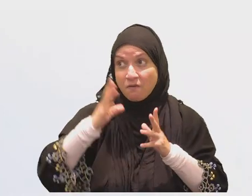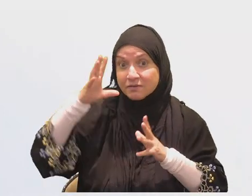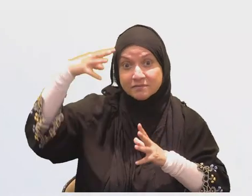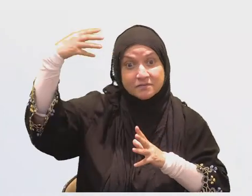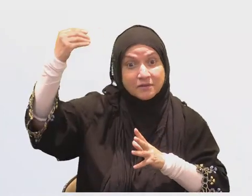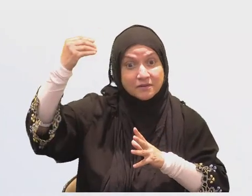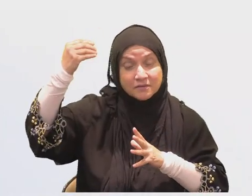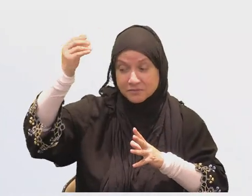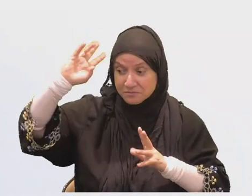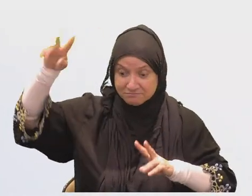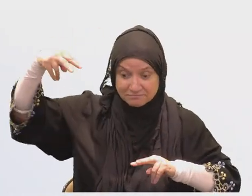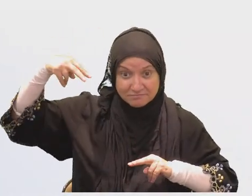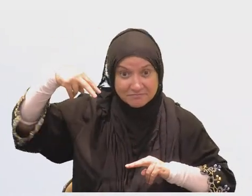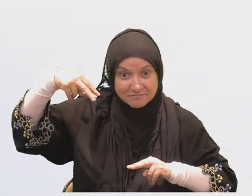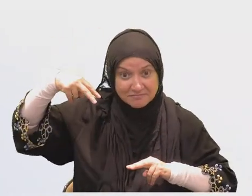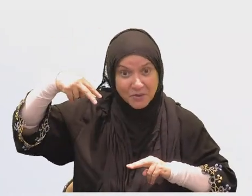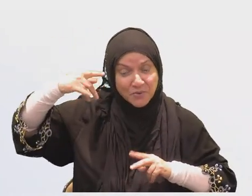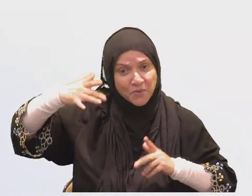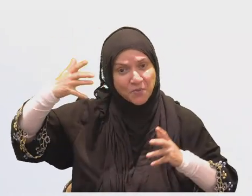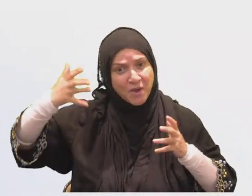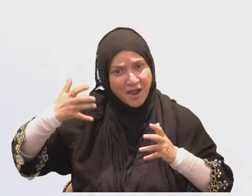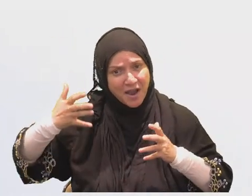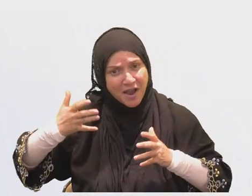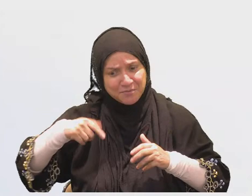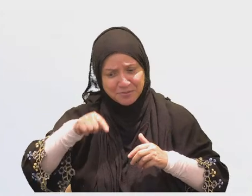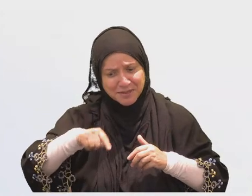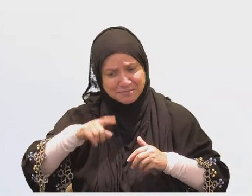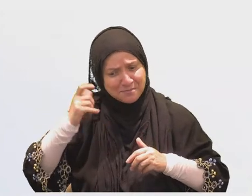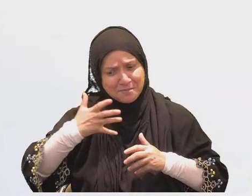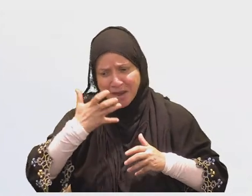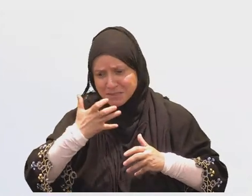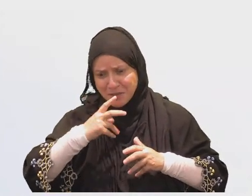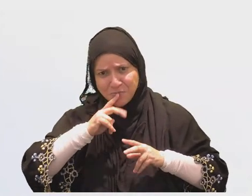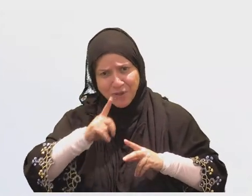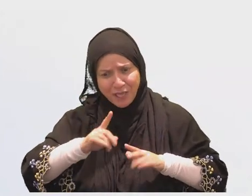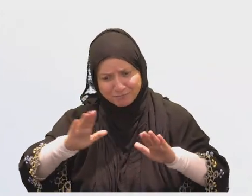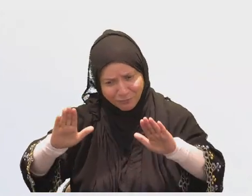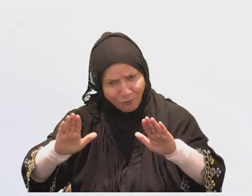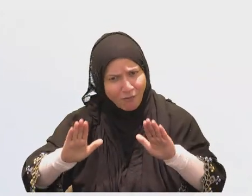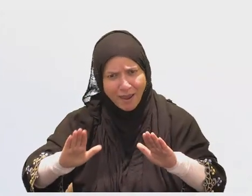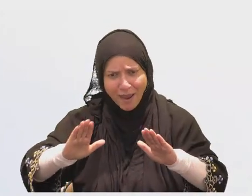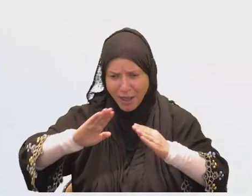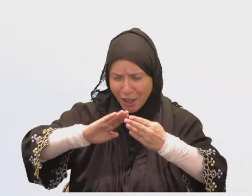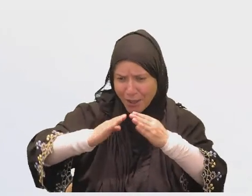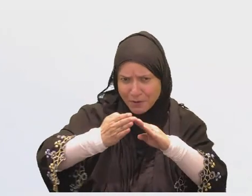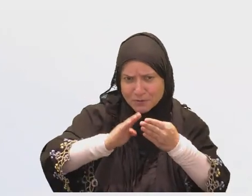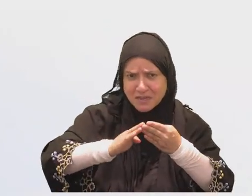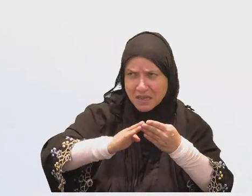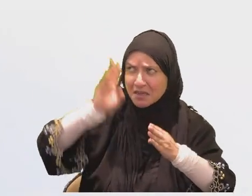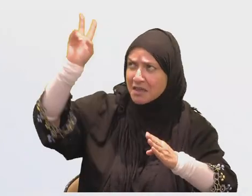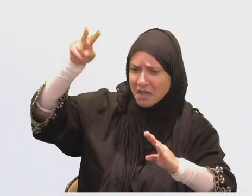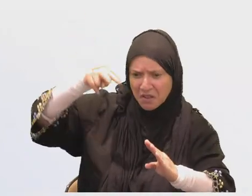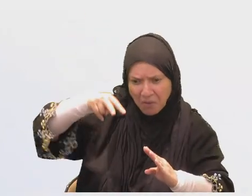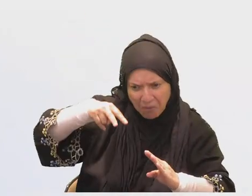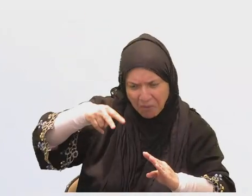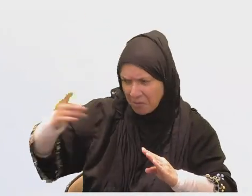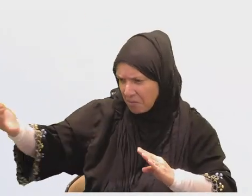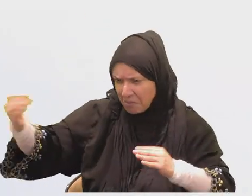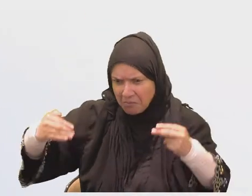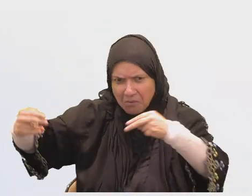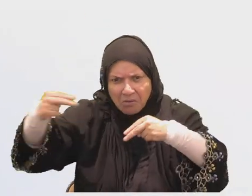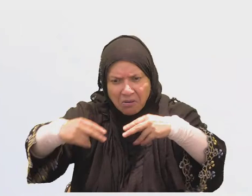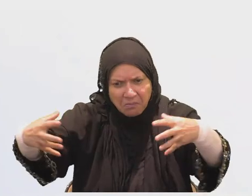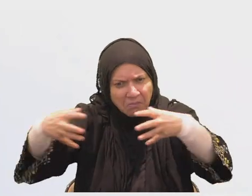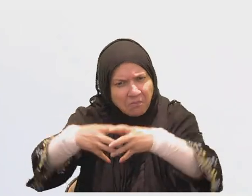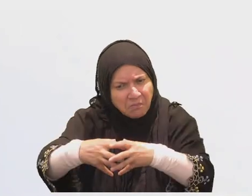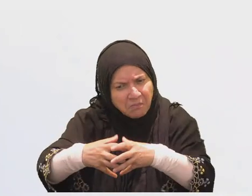in a sea of darkness. And that will be a home in a world where many